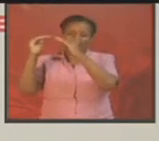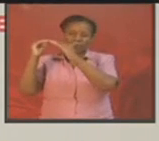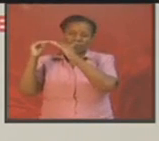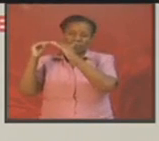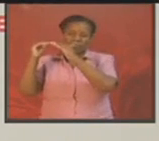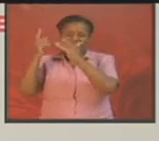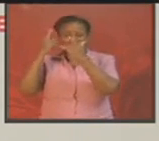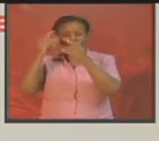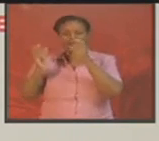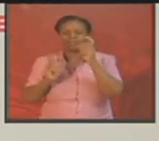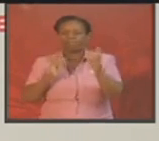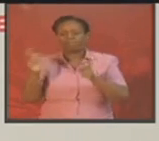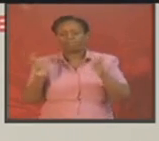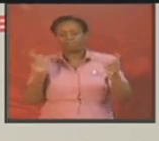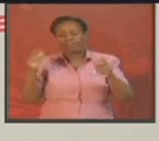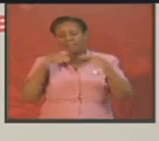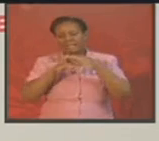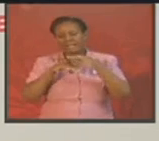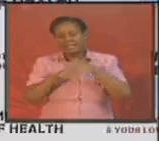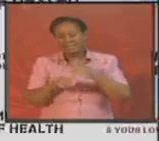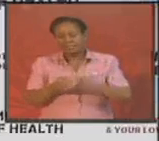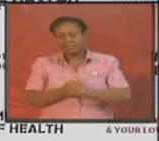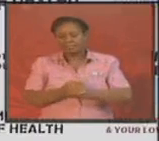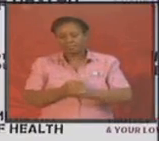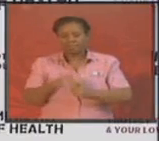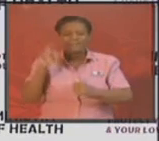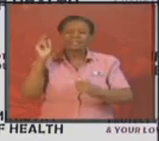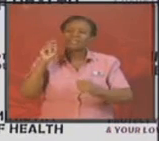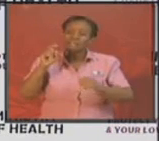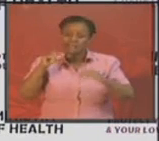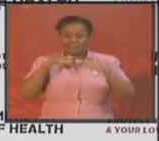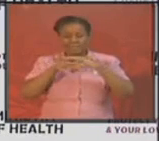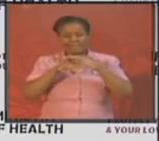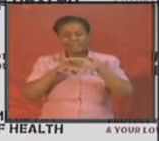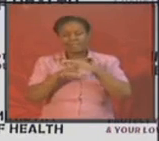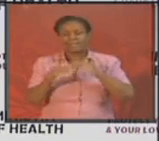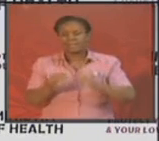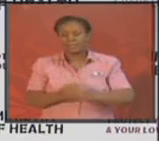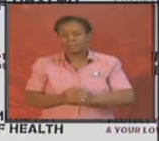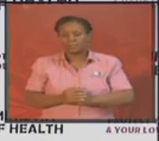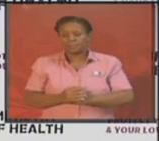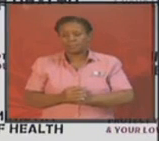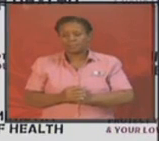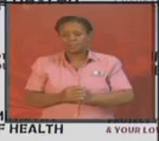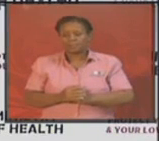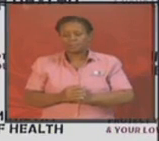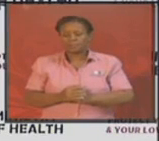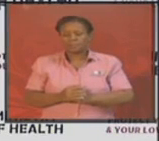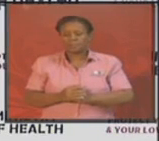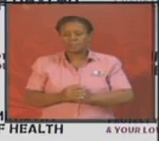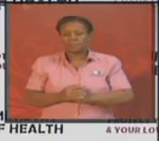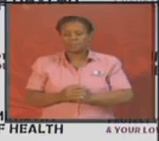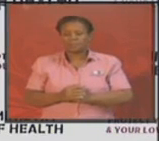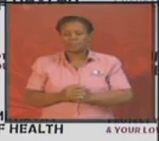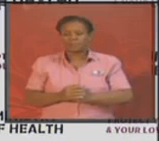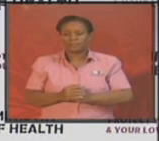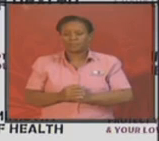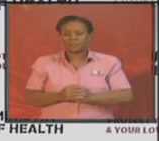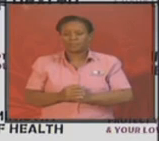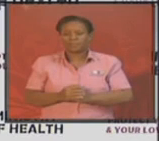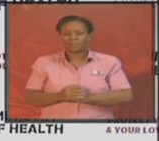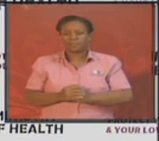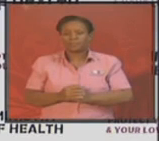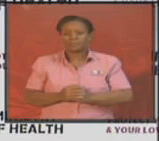of vaccines? So thank you very much for the question. Thank you very much, Minister. We go to questions now from Newsday